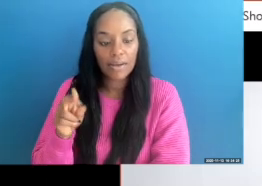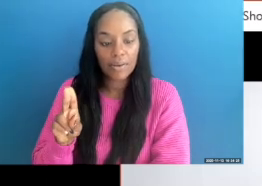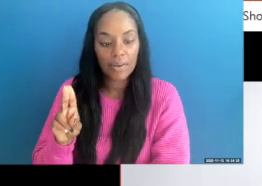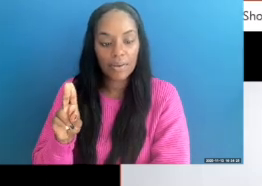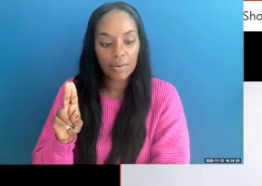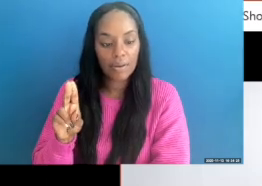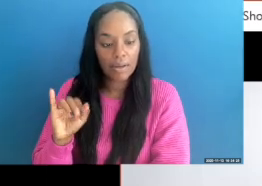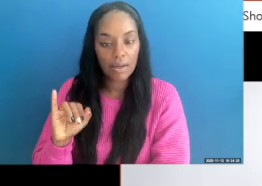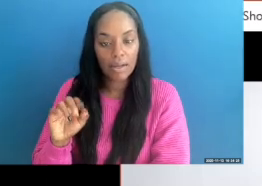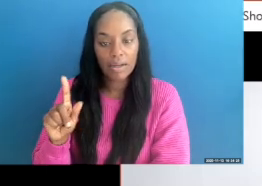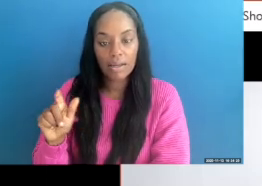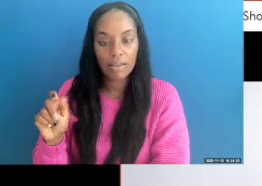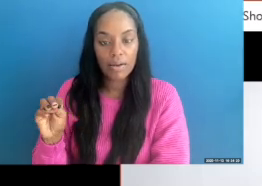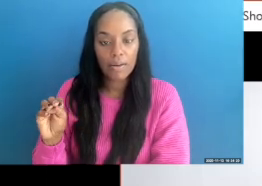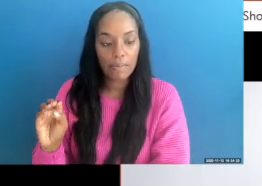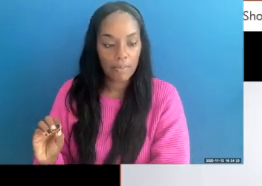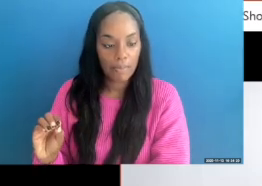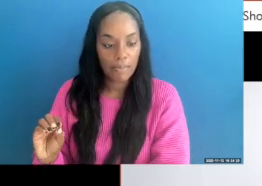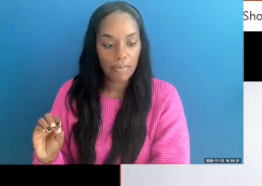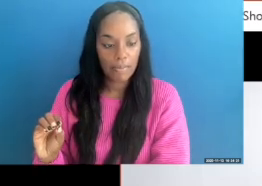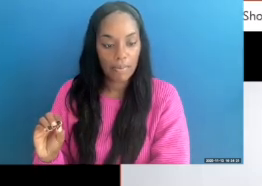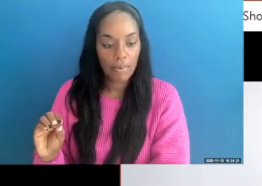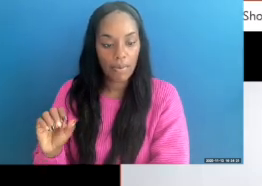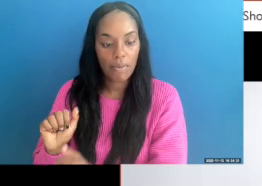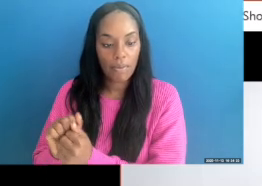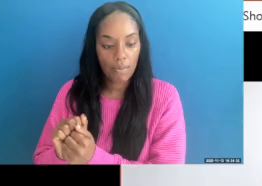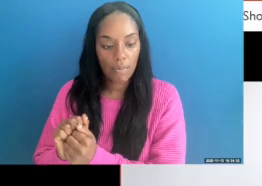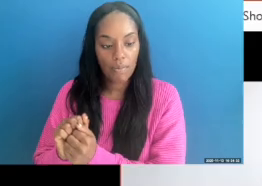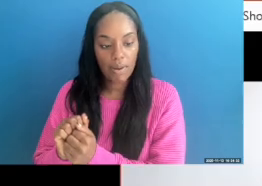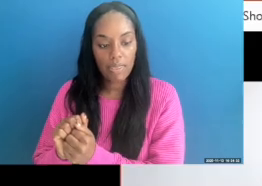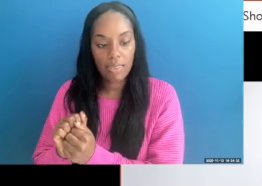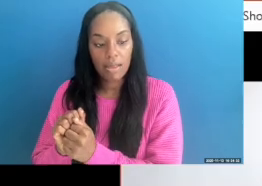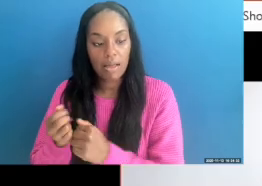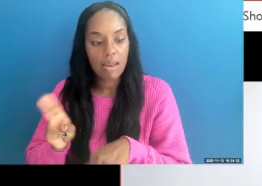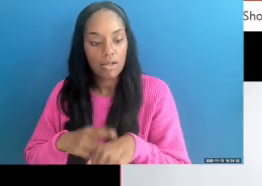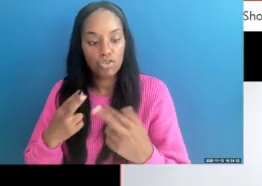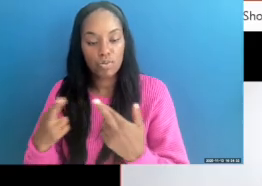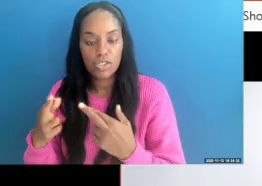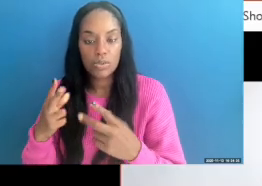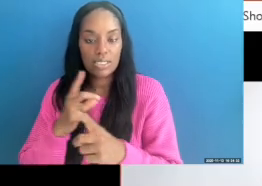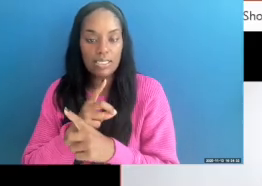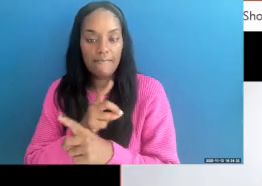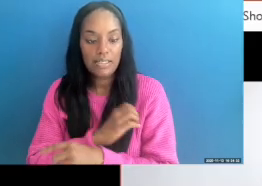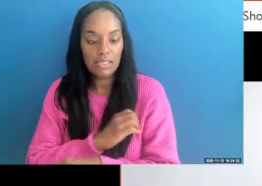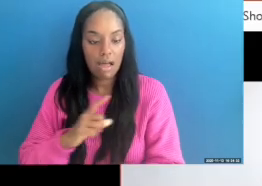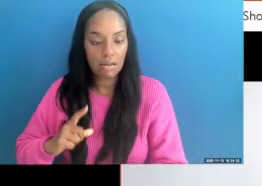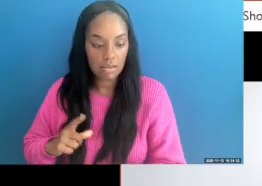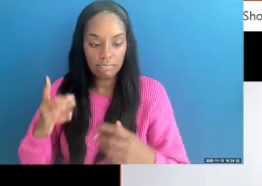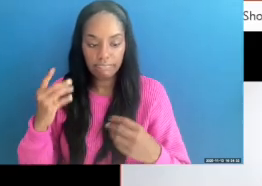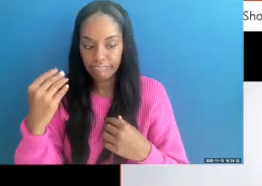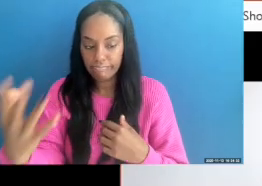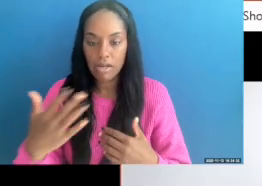Hello, Guillermo Ortiz with the Natural Resources Defense Council. I wanted to express that we appreciate